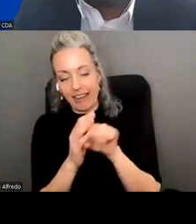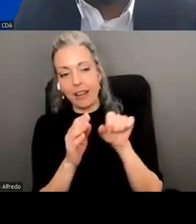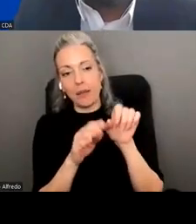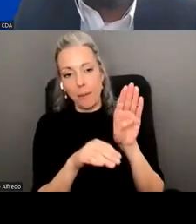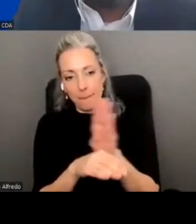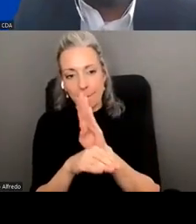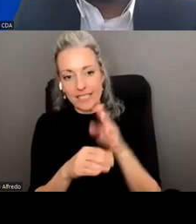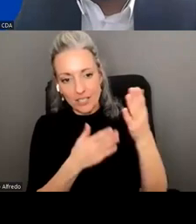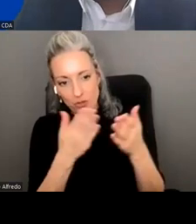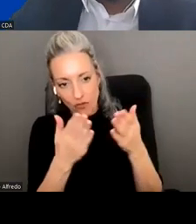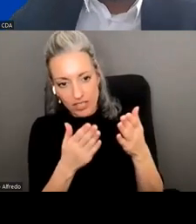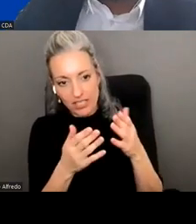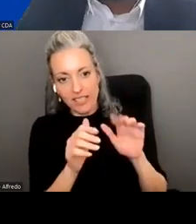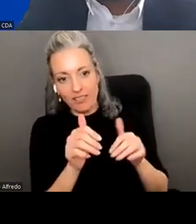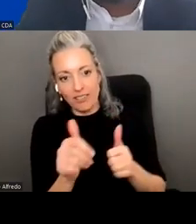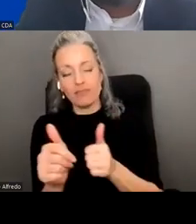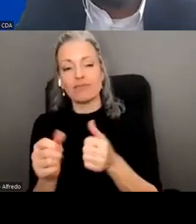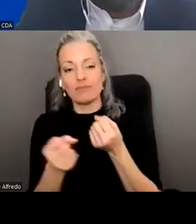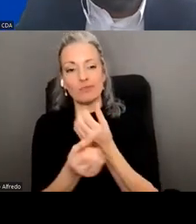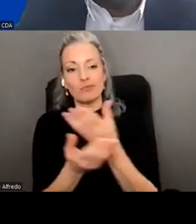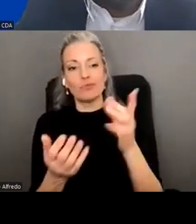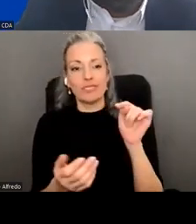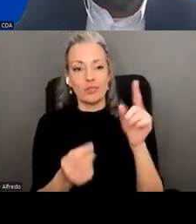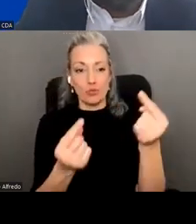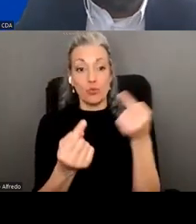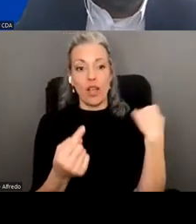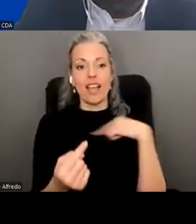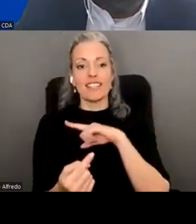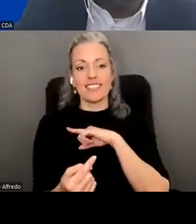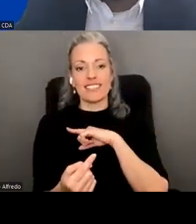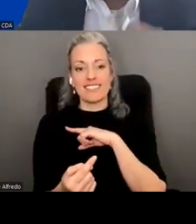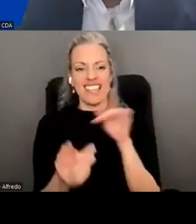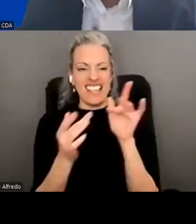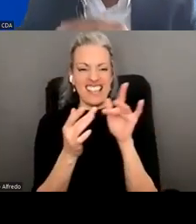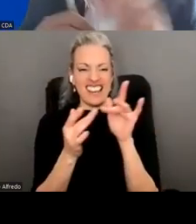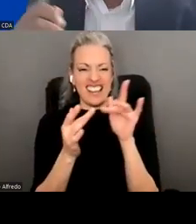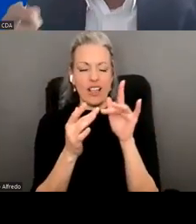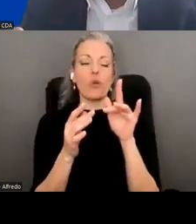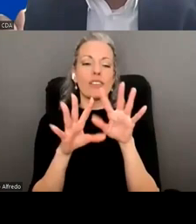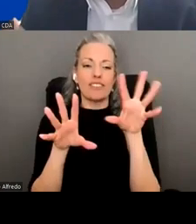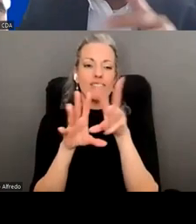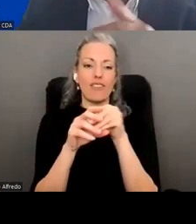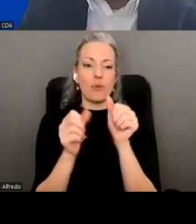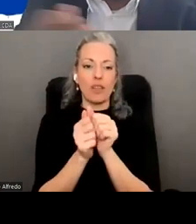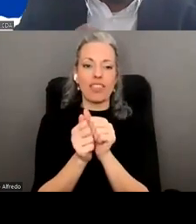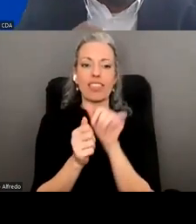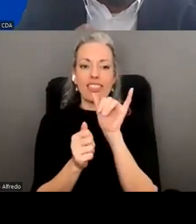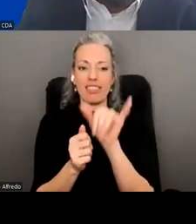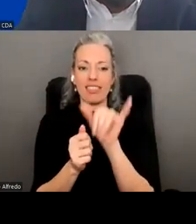Agency, they've been phenomenal partners, and they supplied these data to us. And just some context on these data, the years of the data are from 2017